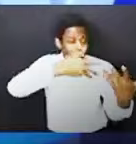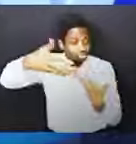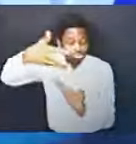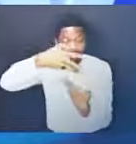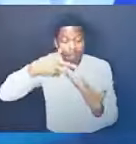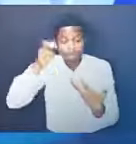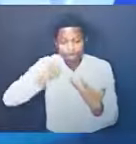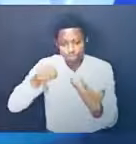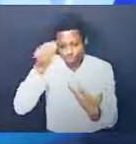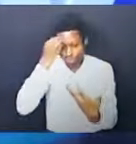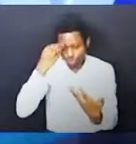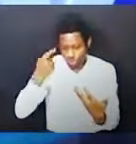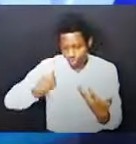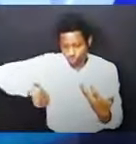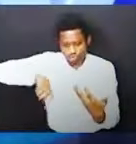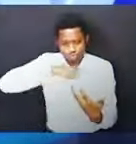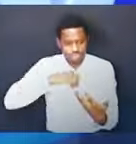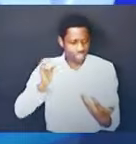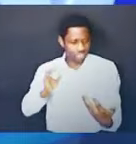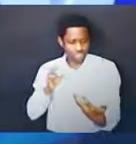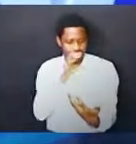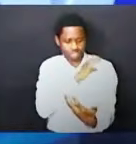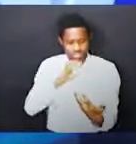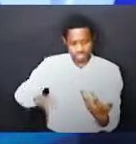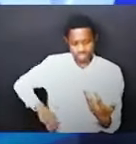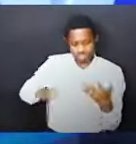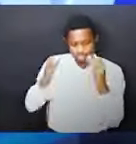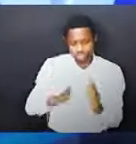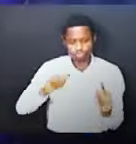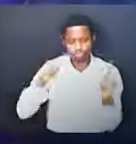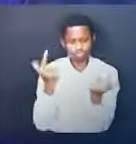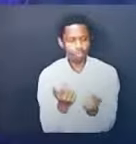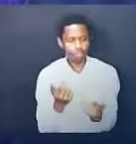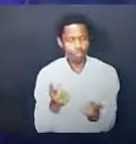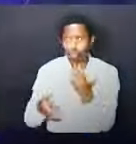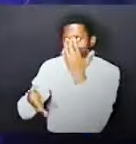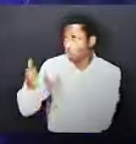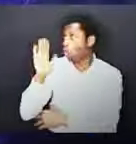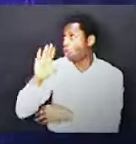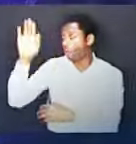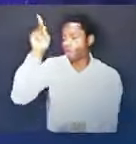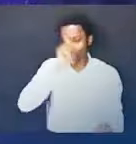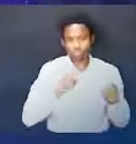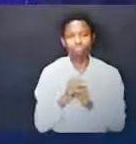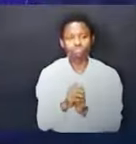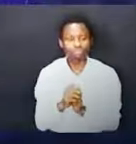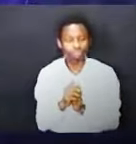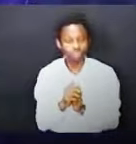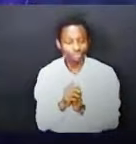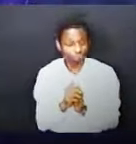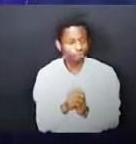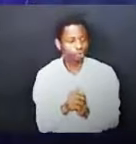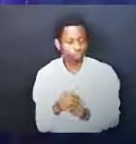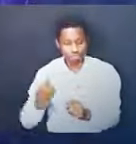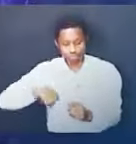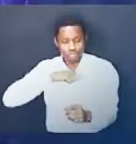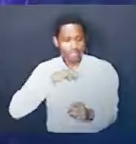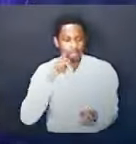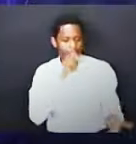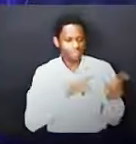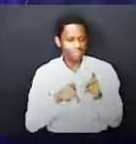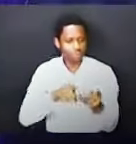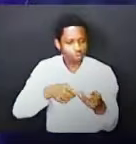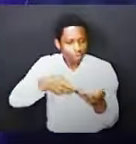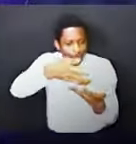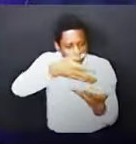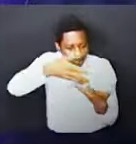of God. We are sini peni na muno yeng ye ye unyame enkrofu. We are a people amongst the people. Ye enkrofu ye enkrofu kubia